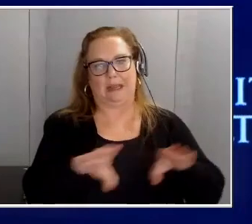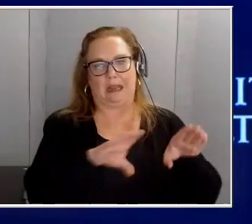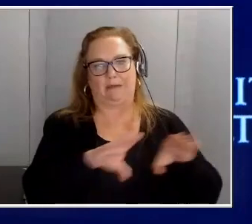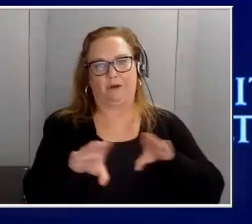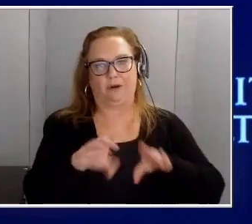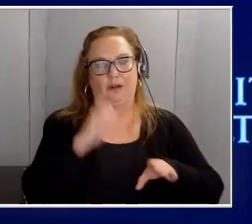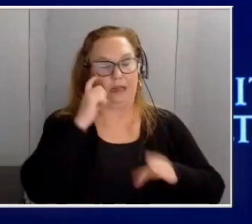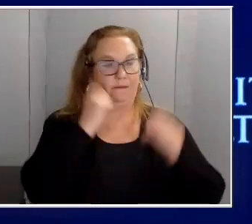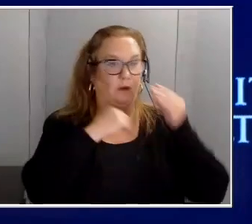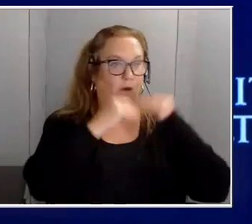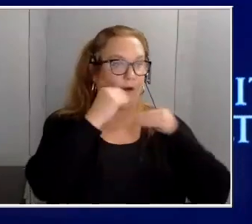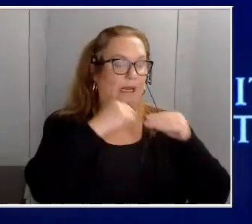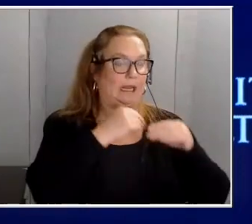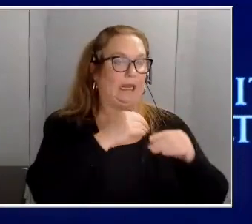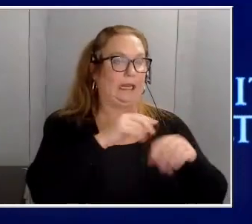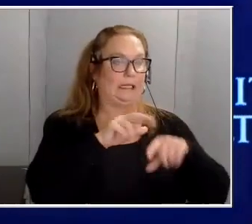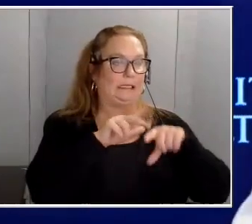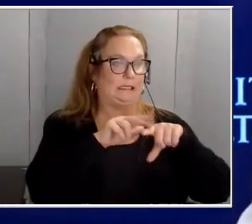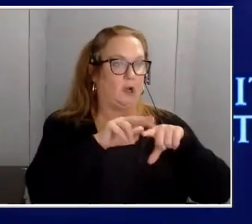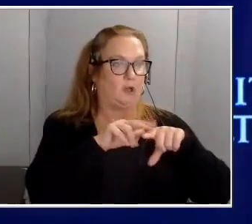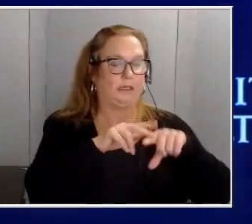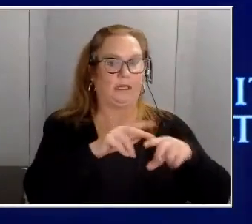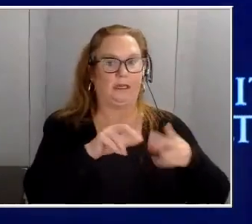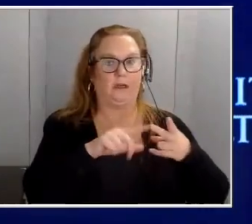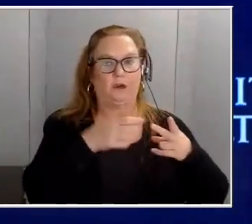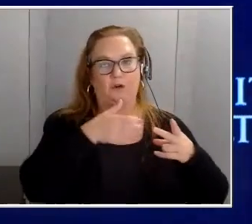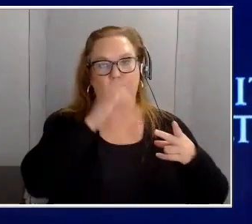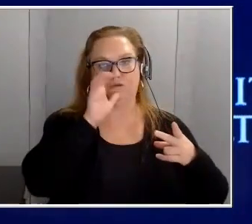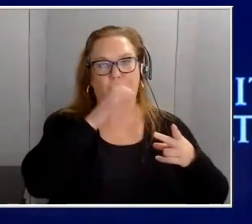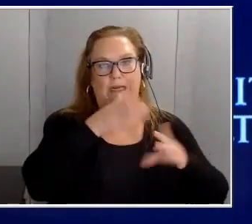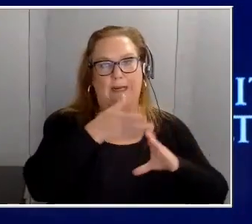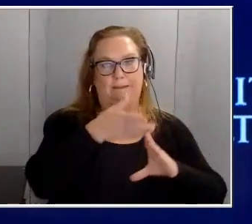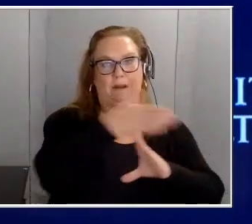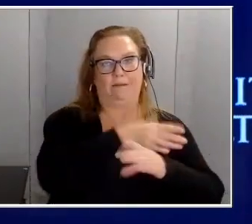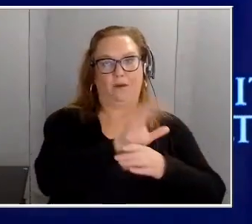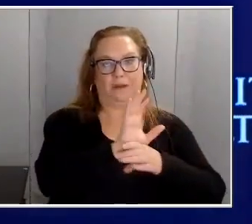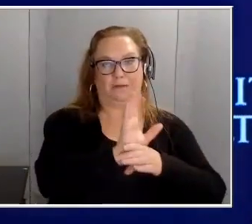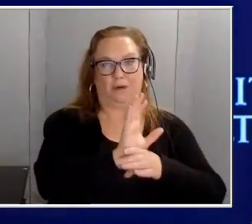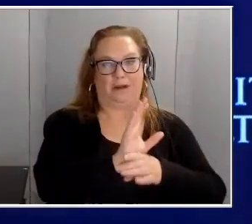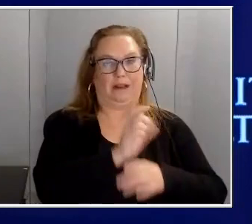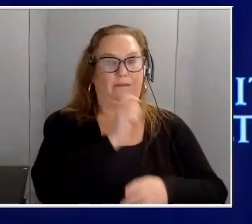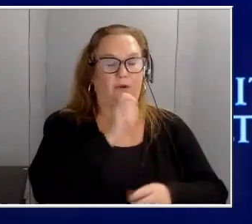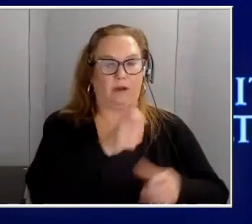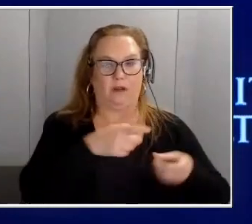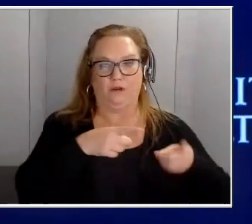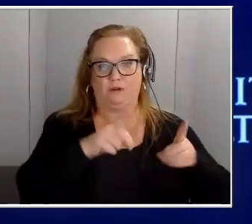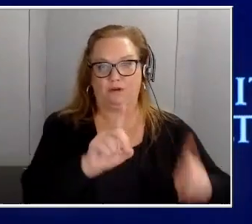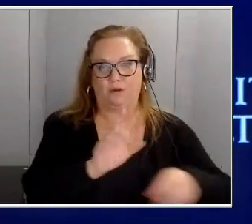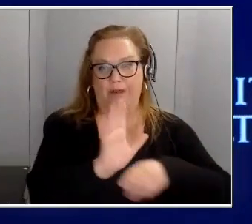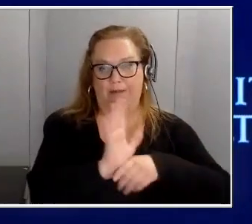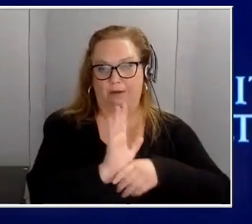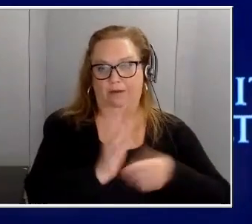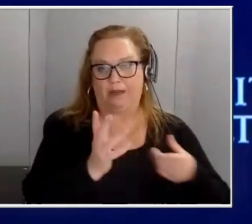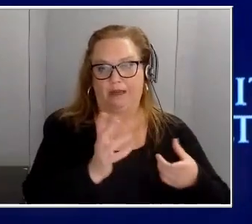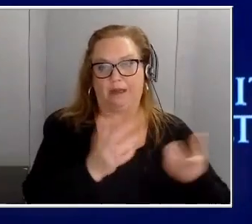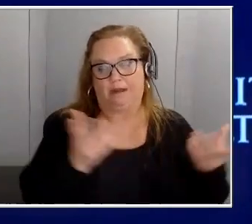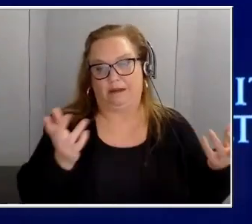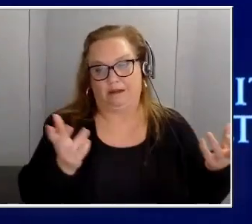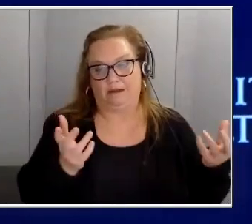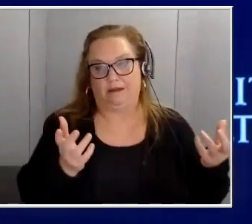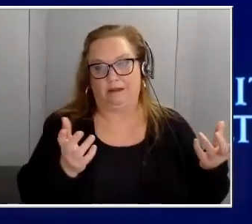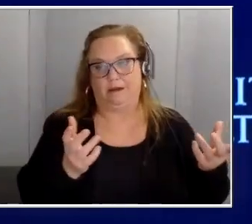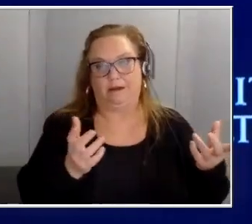you're eating anything salty or drinking stuff right before the movie, even if you're not drinking during the movie, you're probably